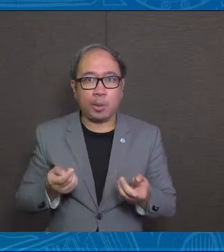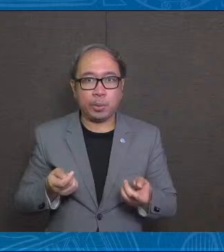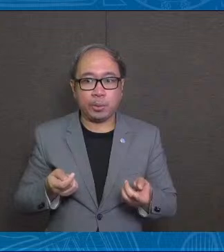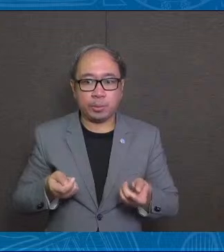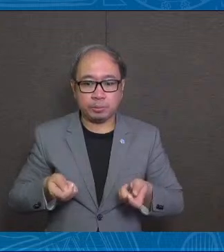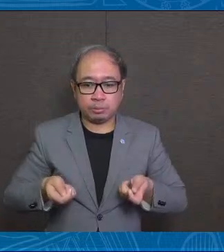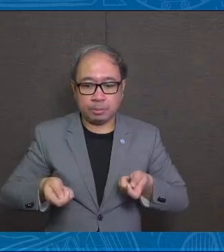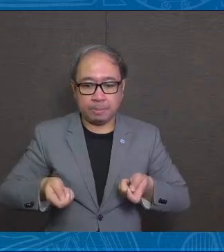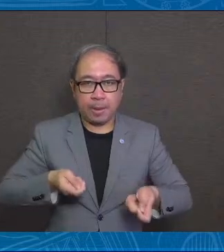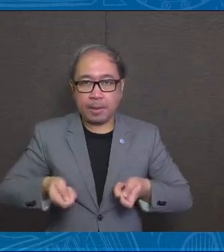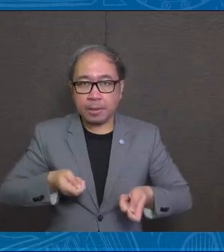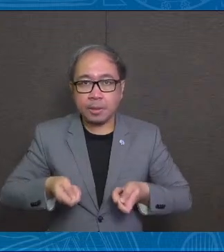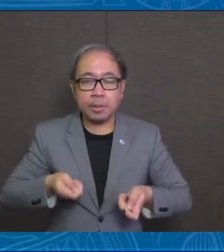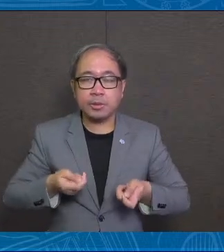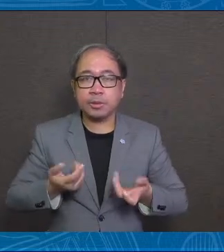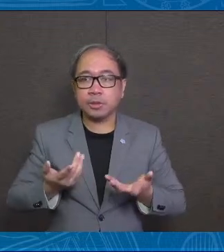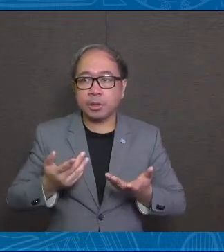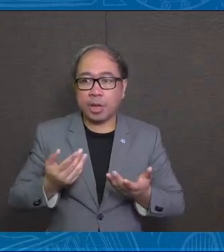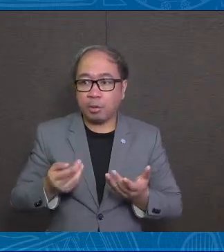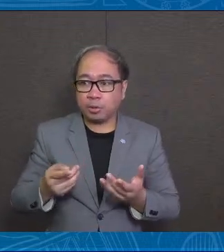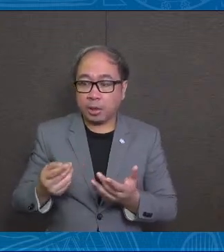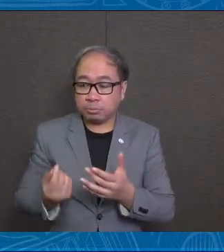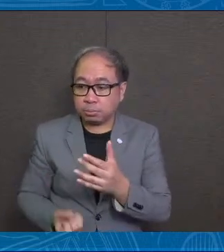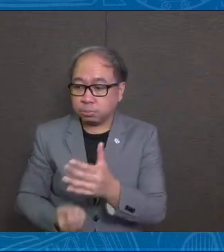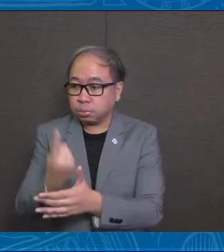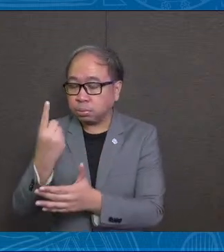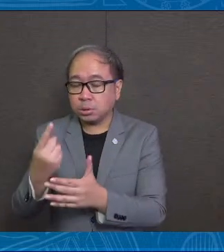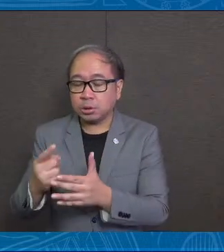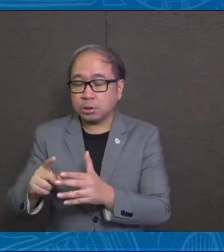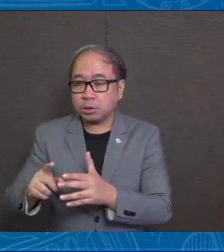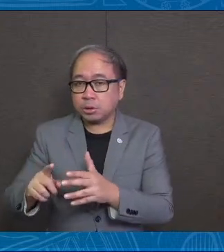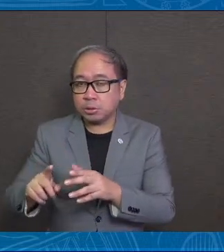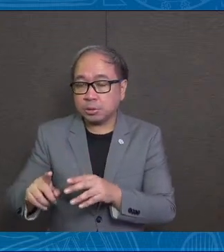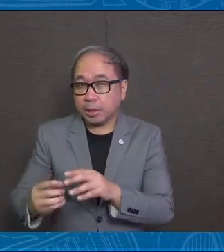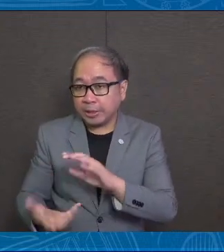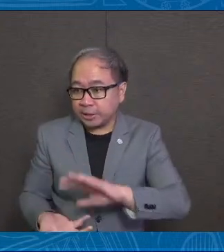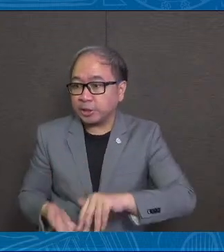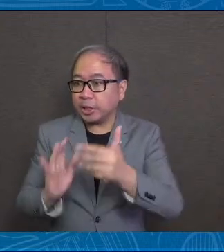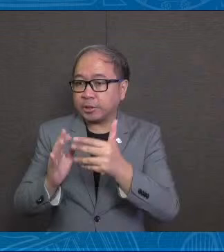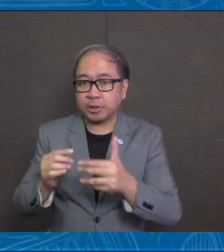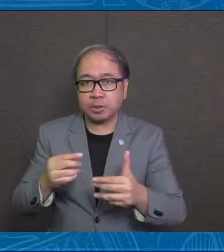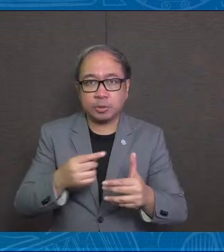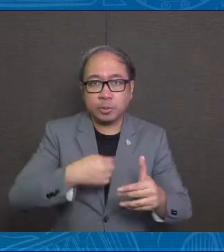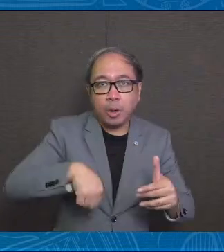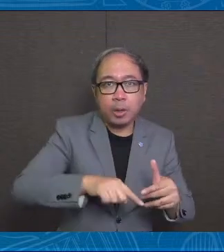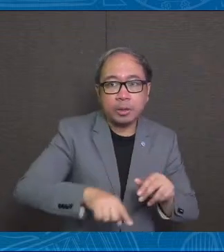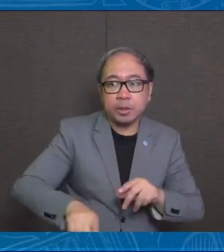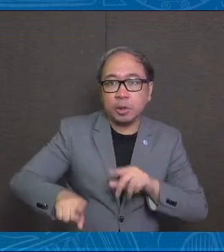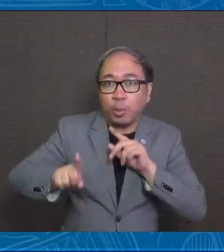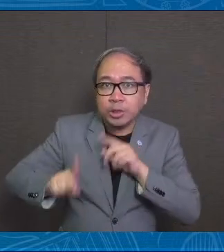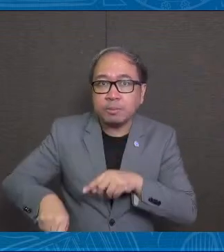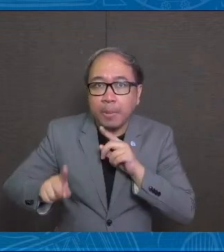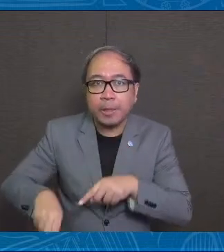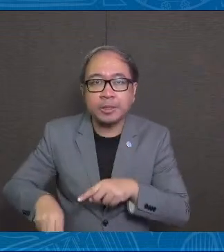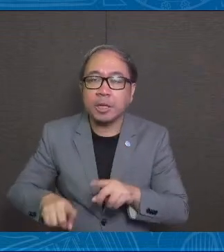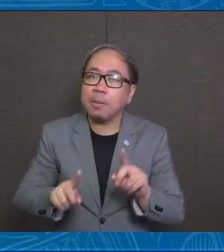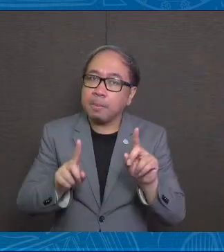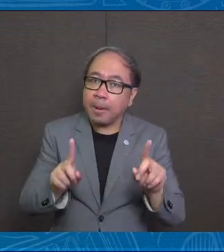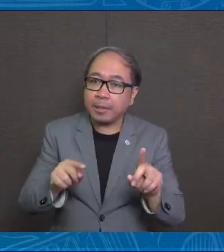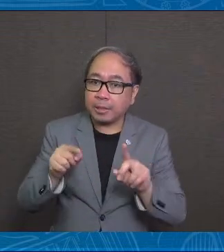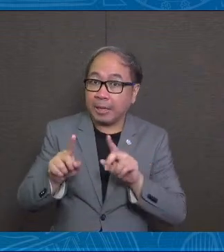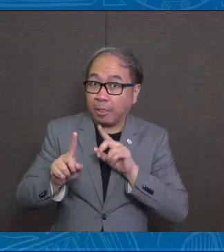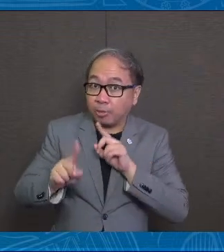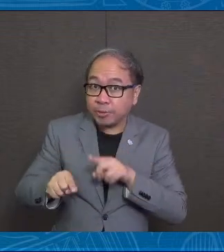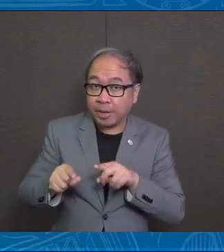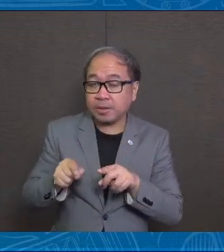to disasters. Oftentimes, in the countries in Asia Pacific, there is a delay in the response, and we